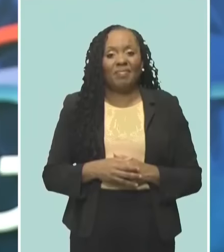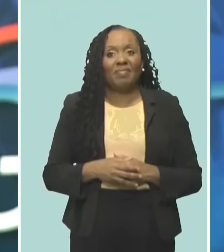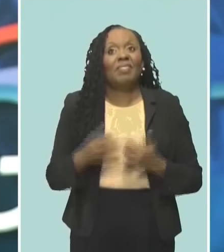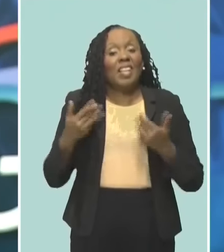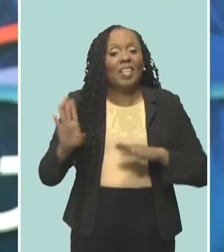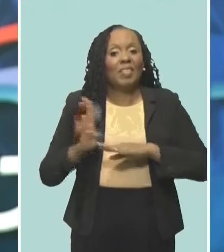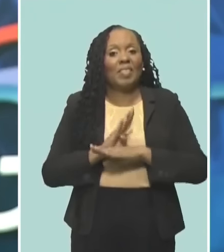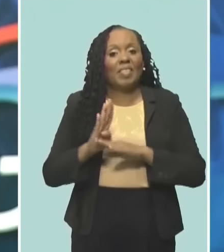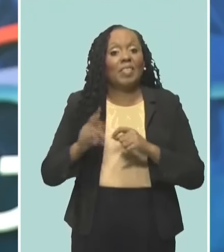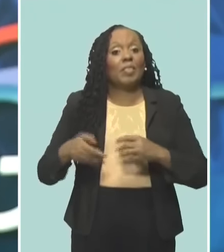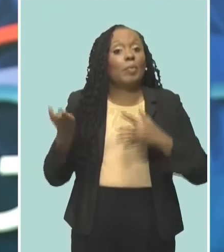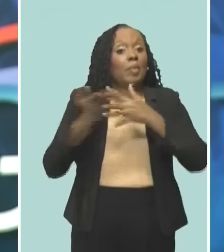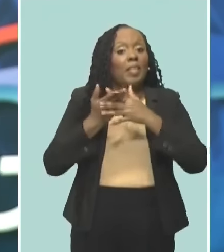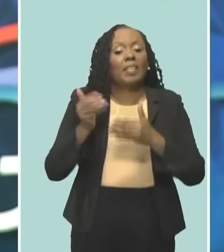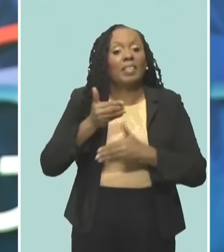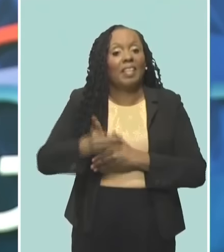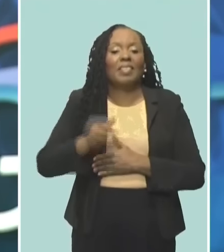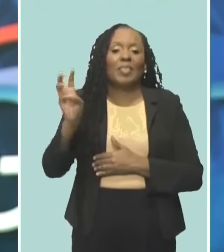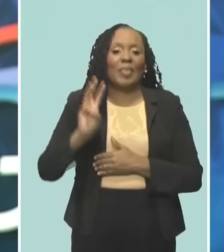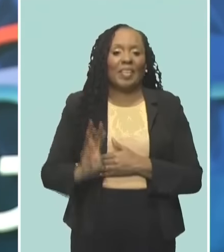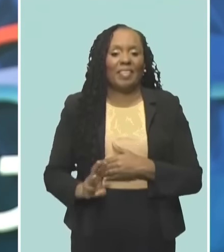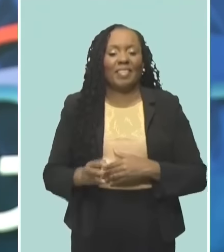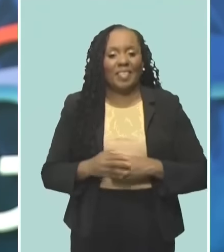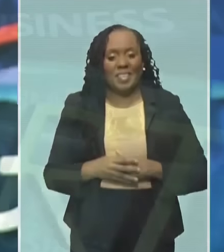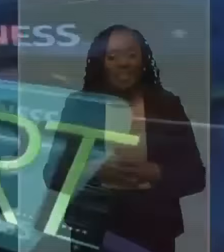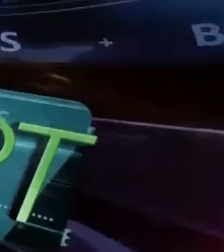That's business. We'll take a break and be back with the weather.